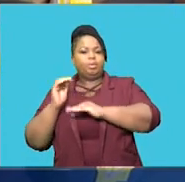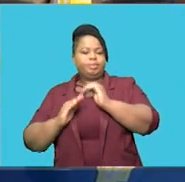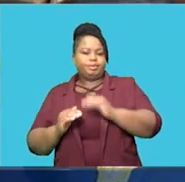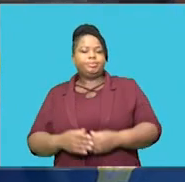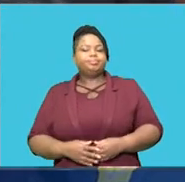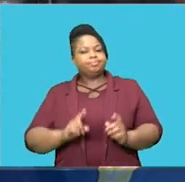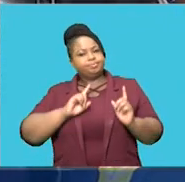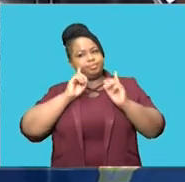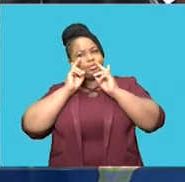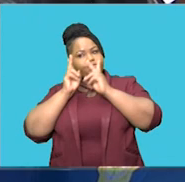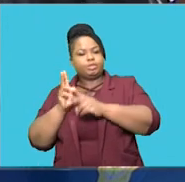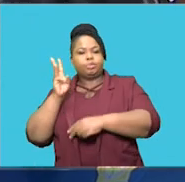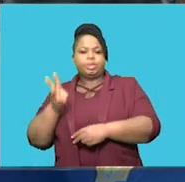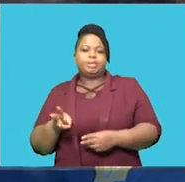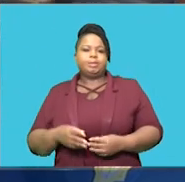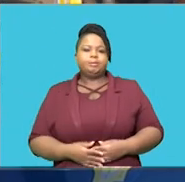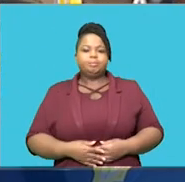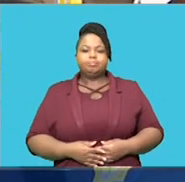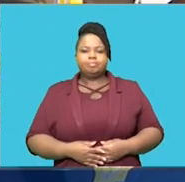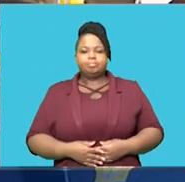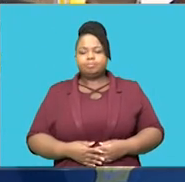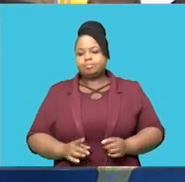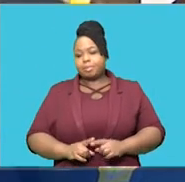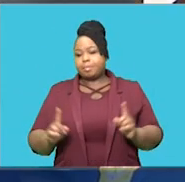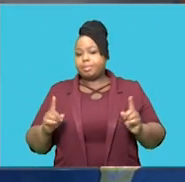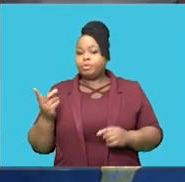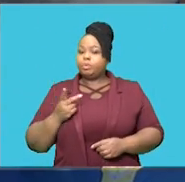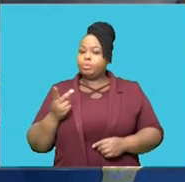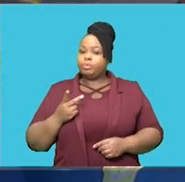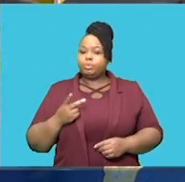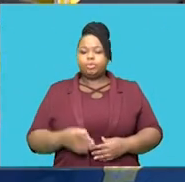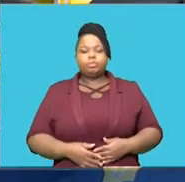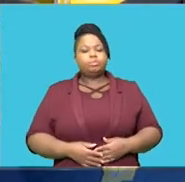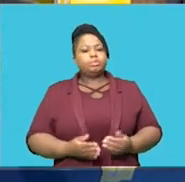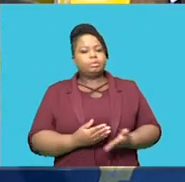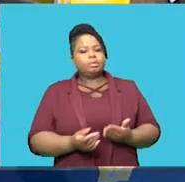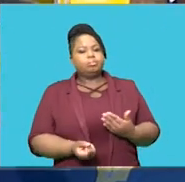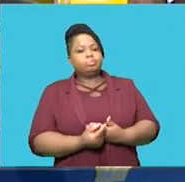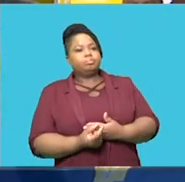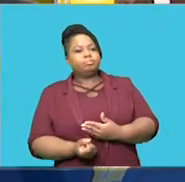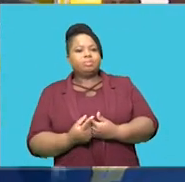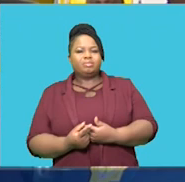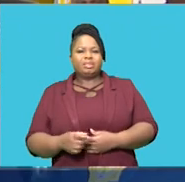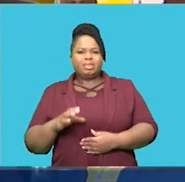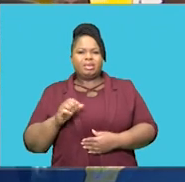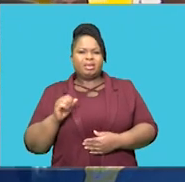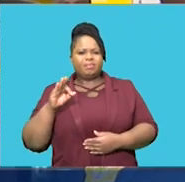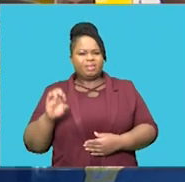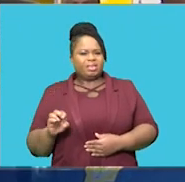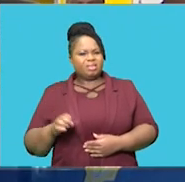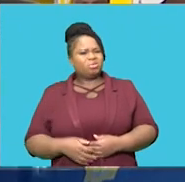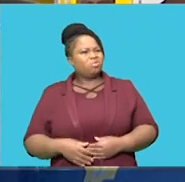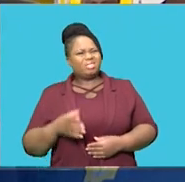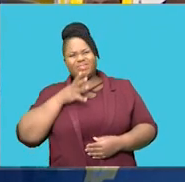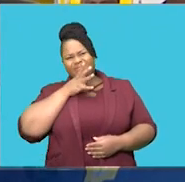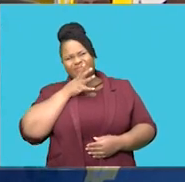We'll visit those ones. But also the so-called mushroomed internet cafes, which are just all